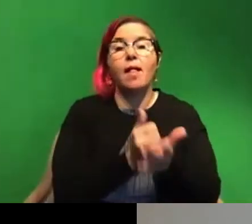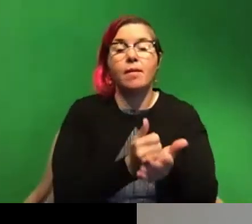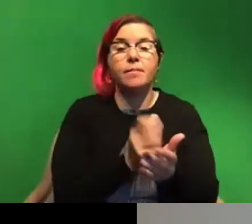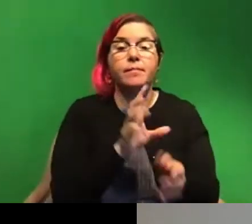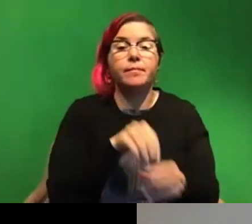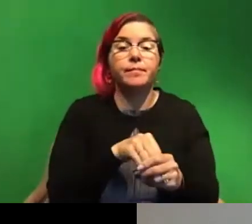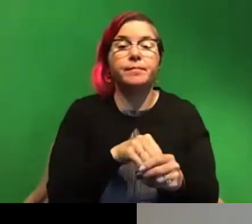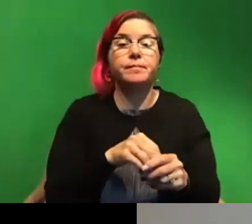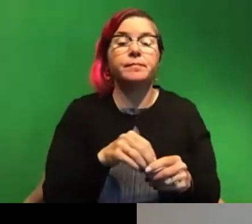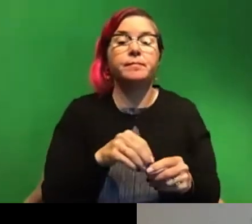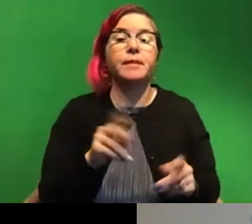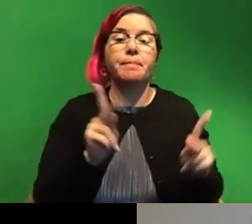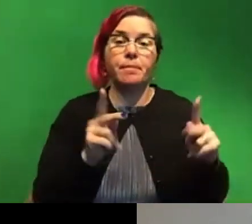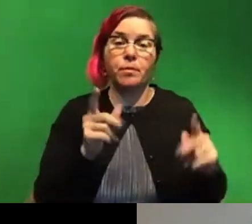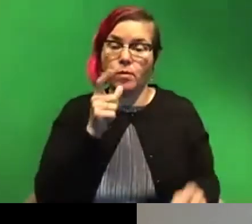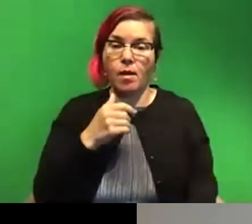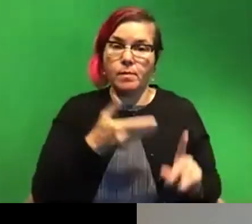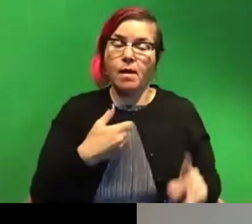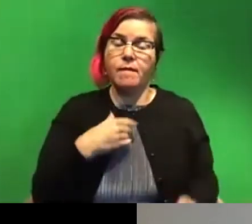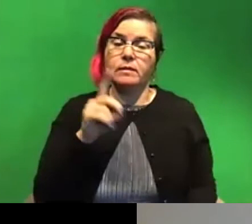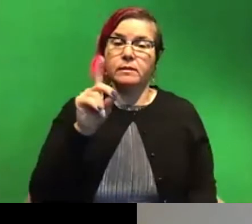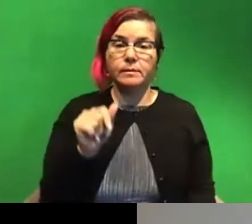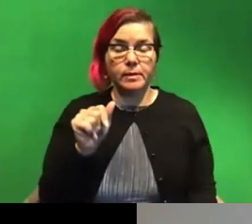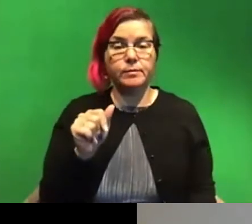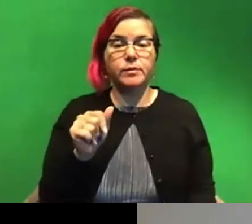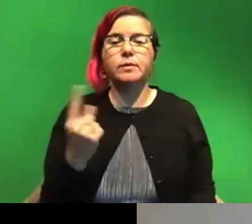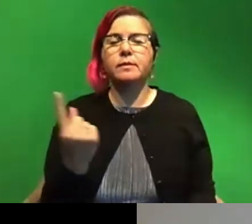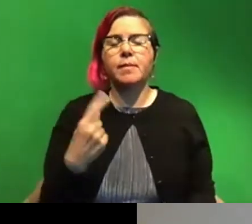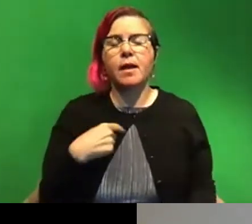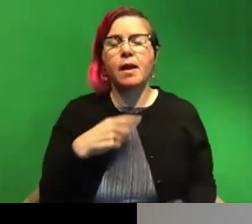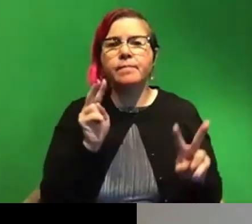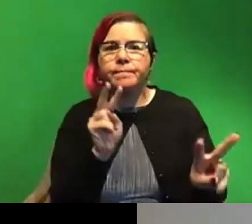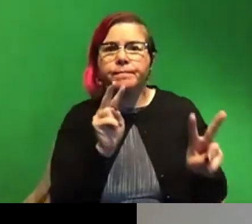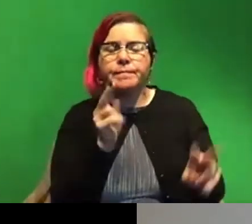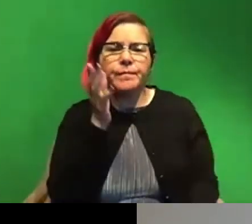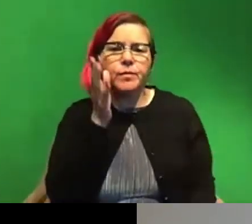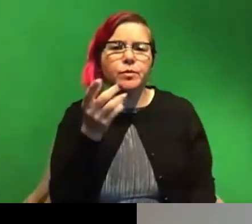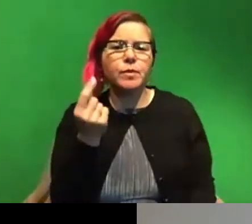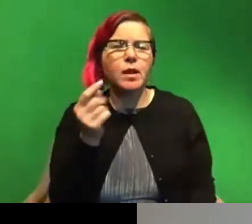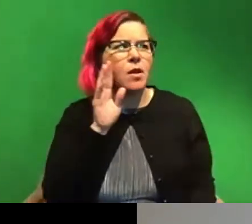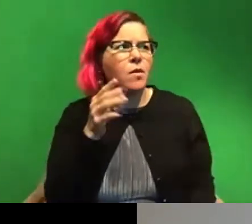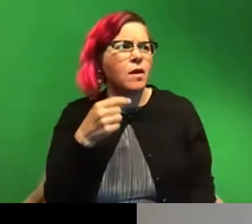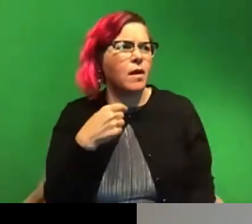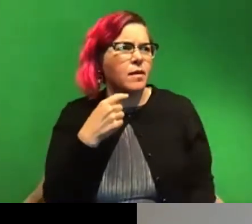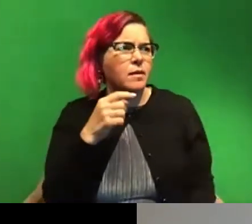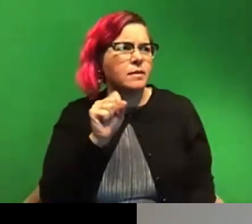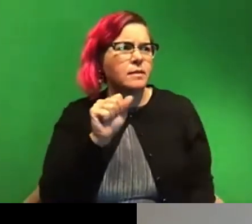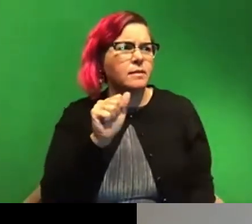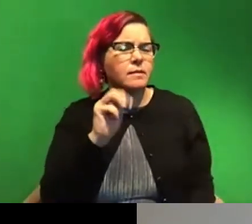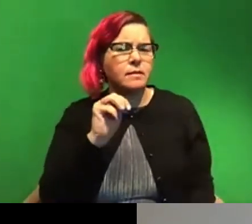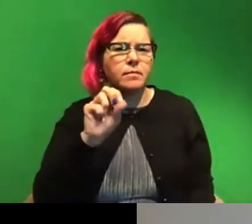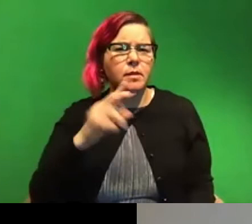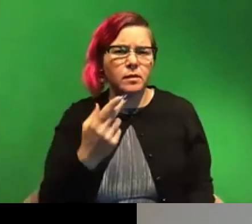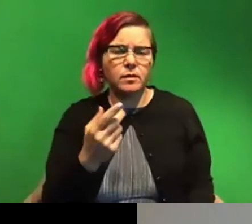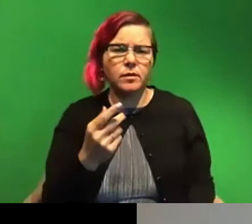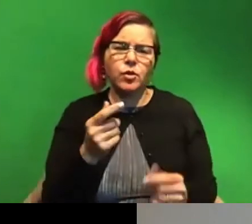with persons that have disabilities. So something that I'm really looking forward to in the future, like I think Samsung has a new phone that's